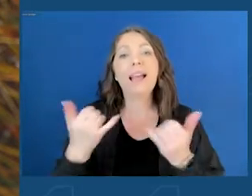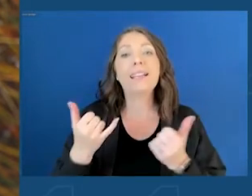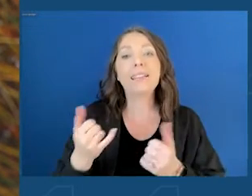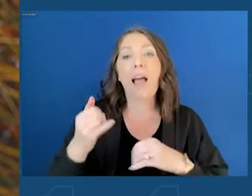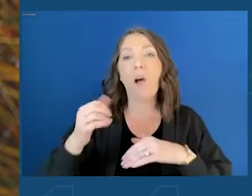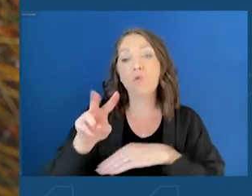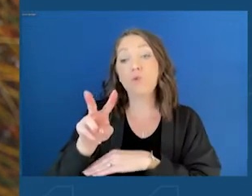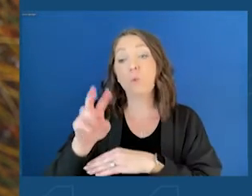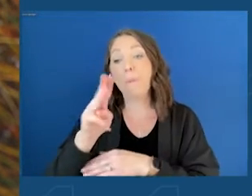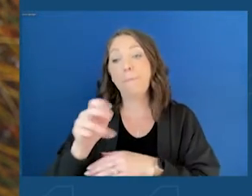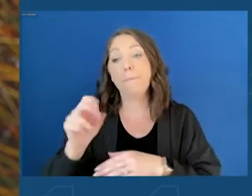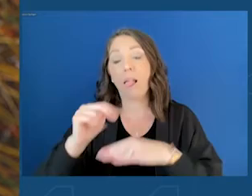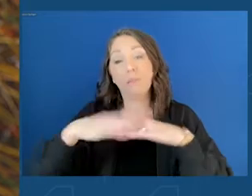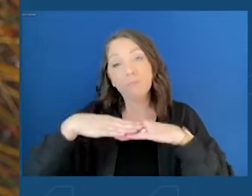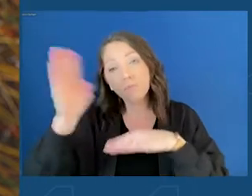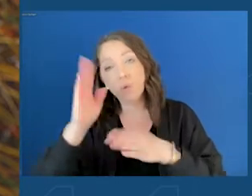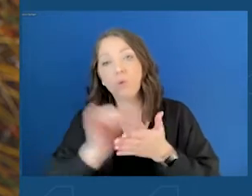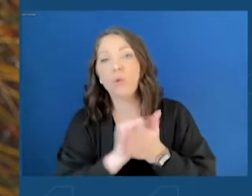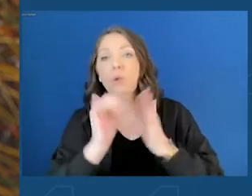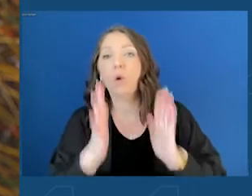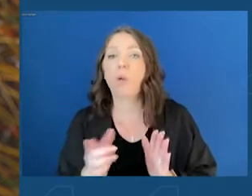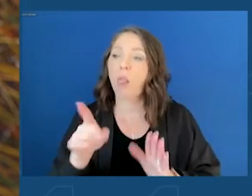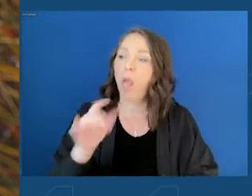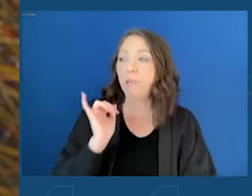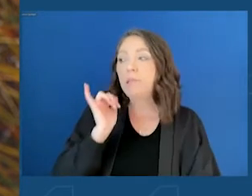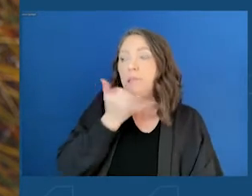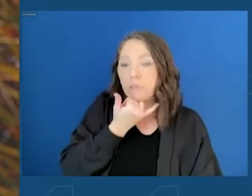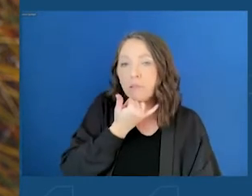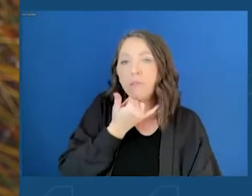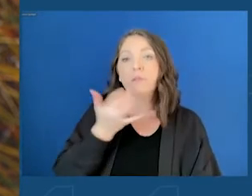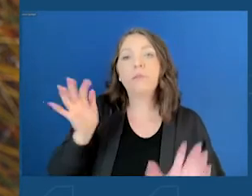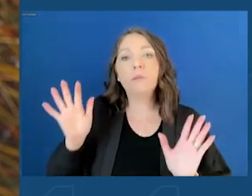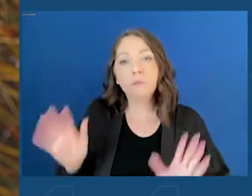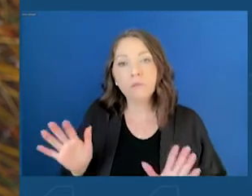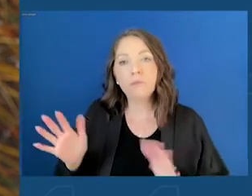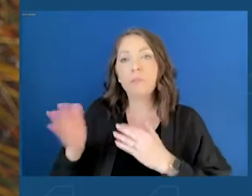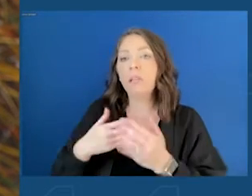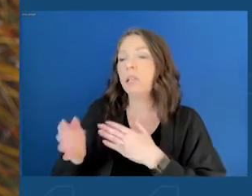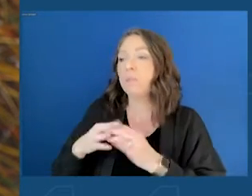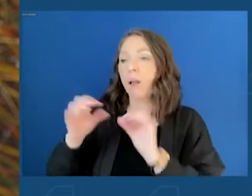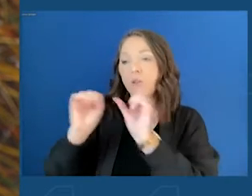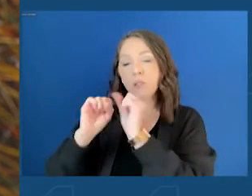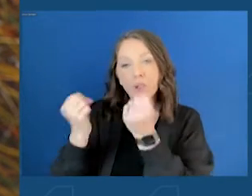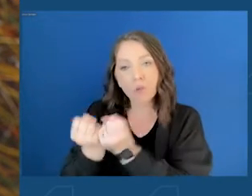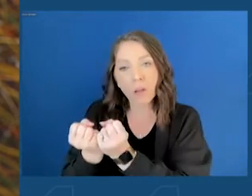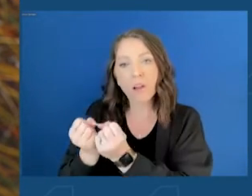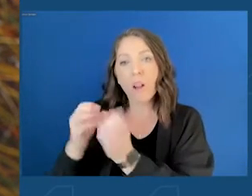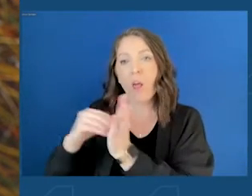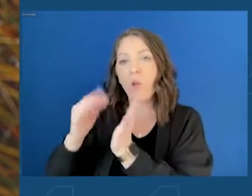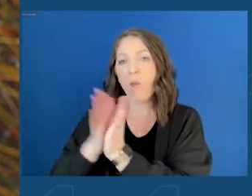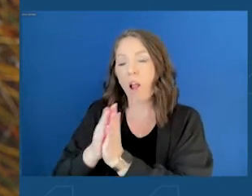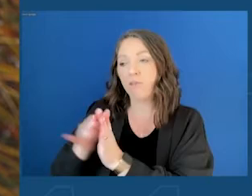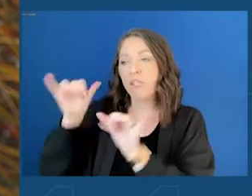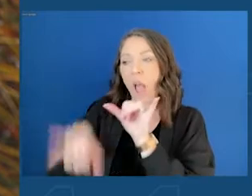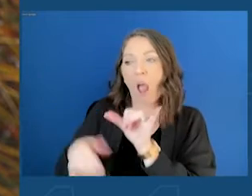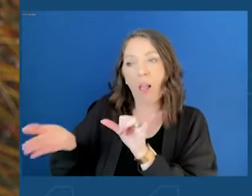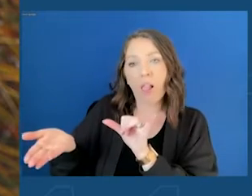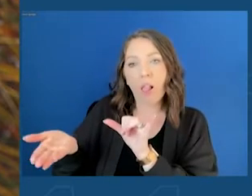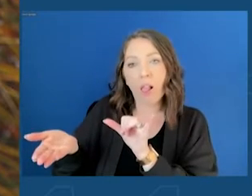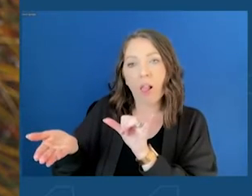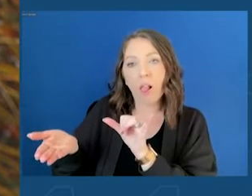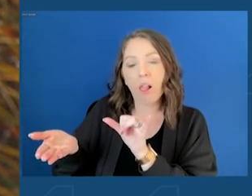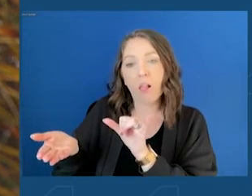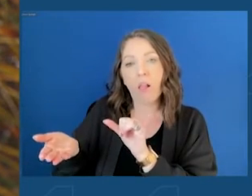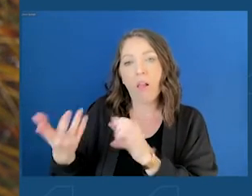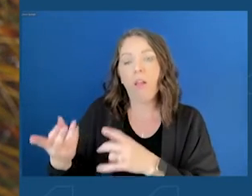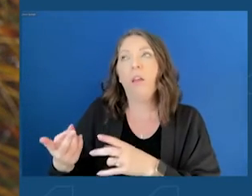New Yorkers who've made a mistake. And no matter the circumstances, a record remains that is going to haunt them. And upon their